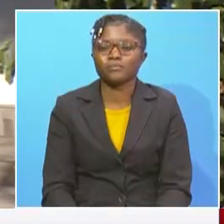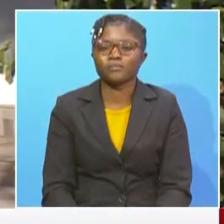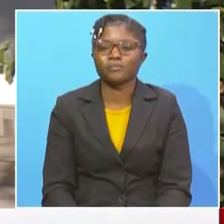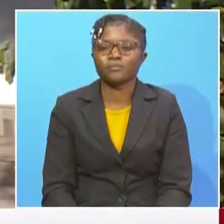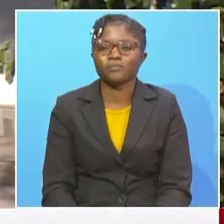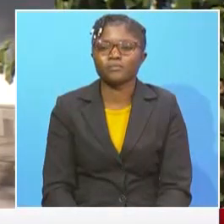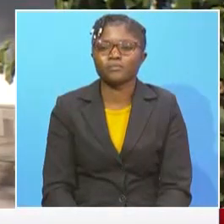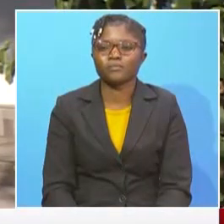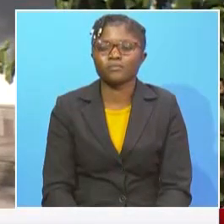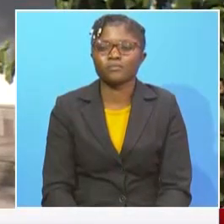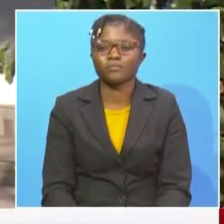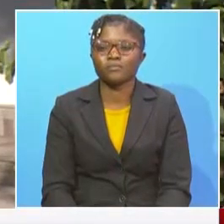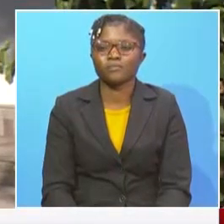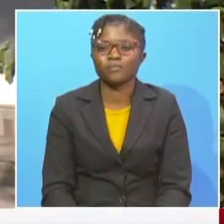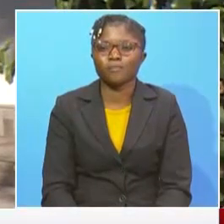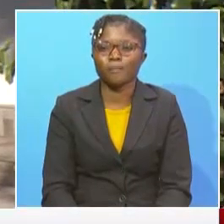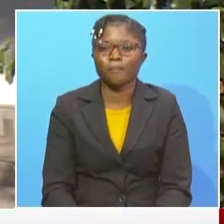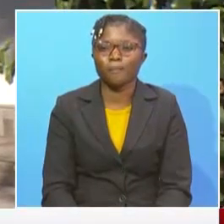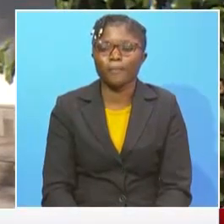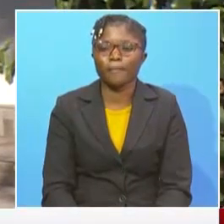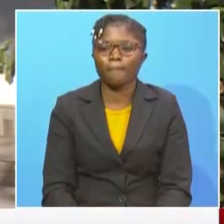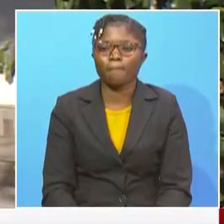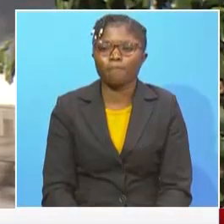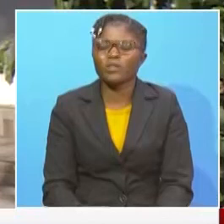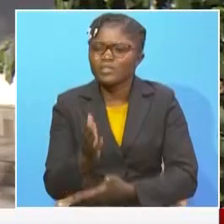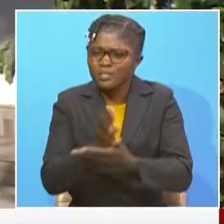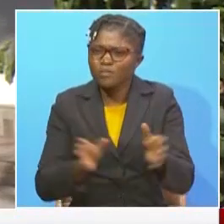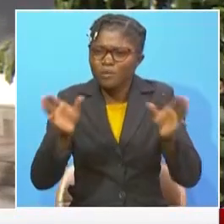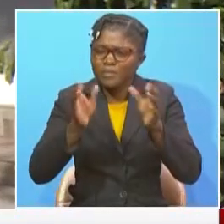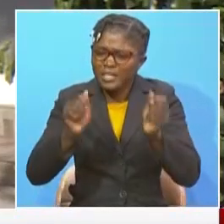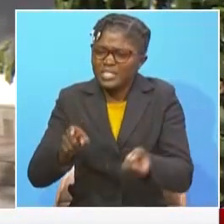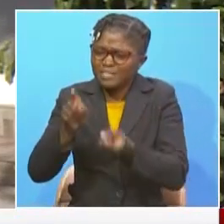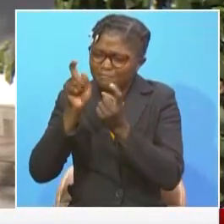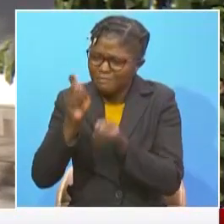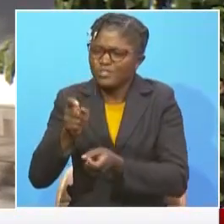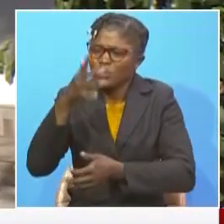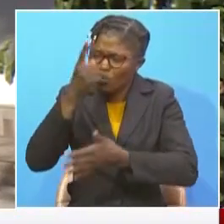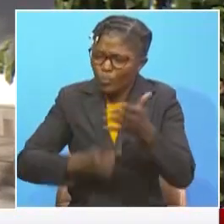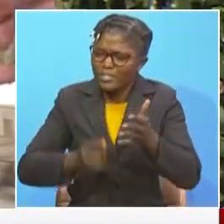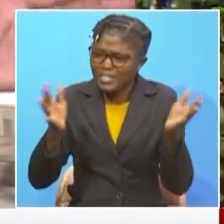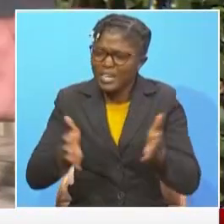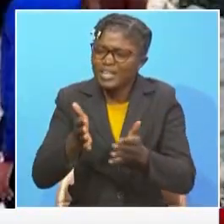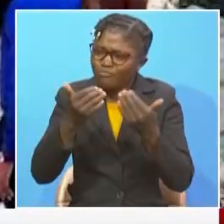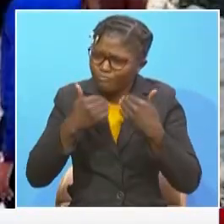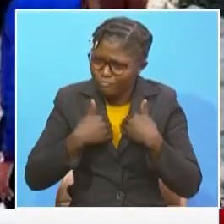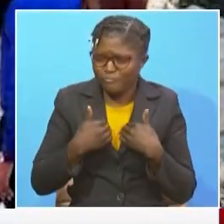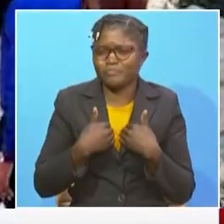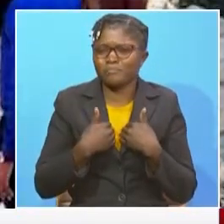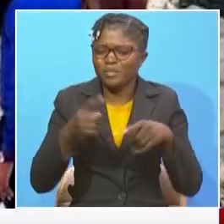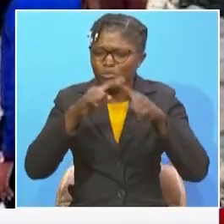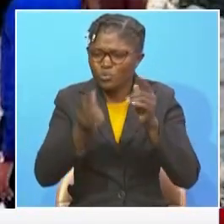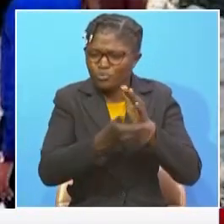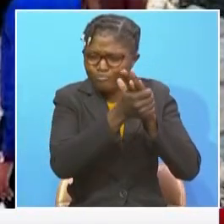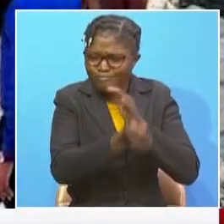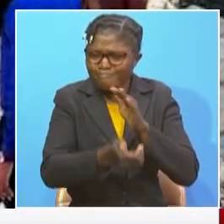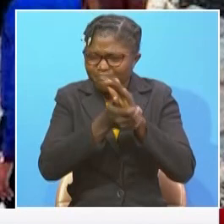licenses, ASM cooperative, and can meet the conditions that the council has. But those large-scale